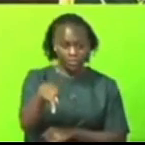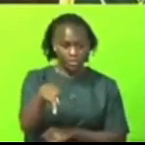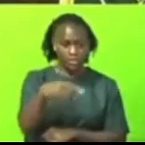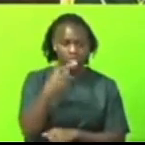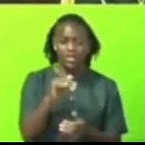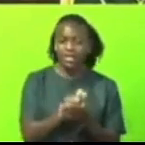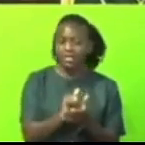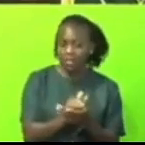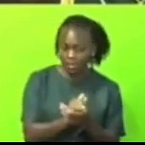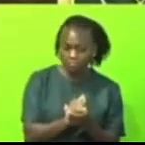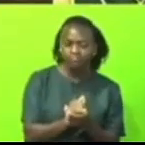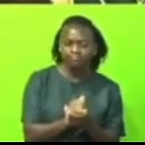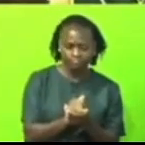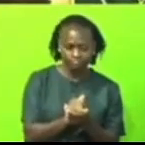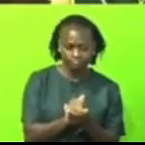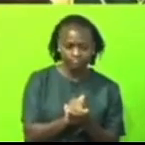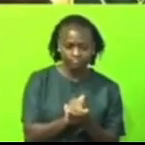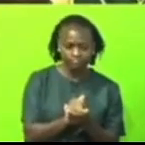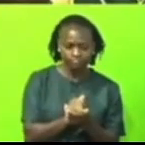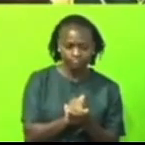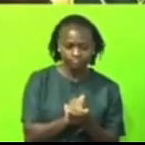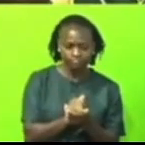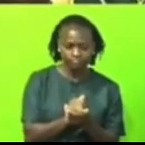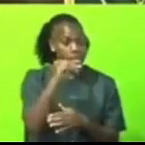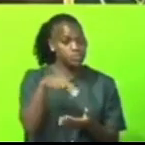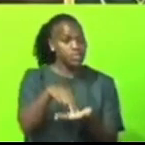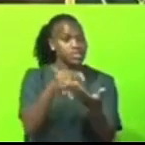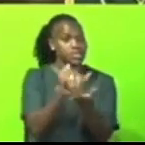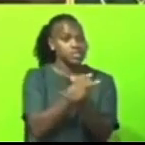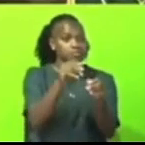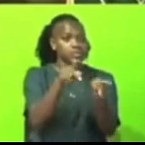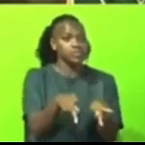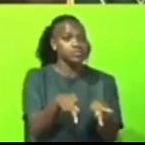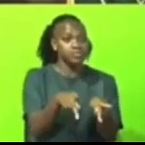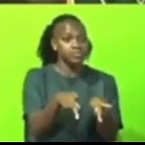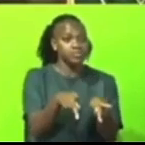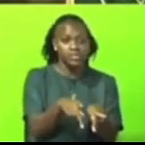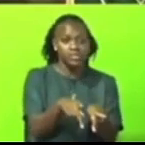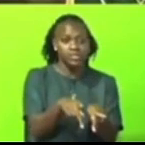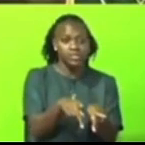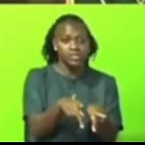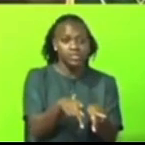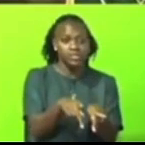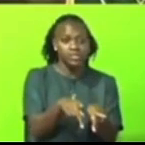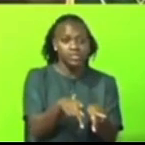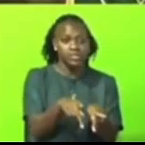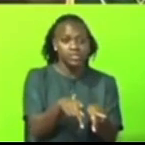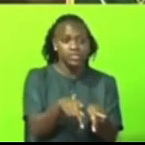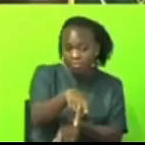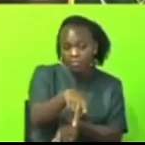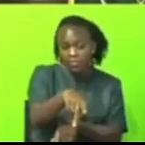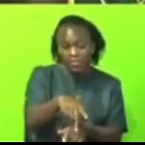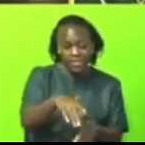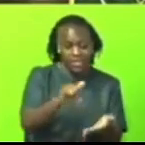decision to contest as an independent candidate whilst he was a certain NPP Member of Parliament The